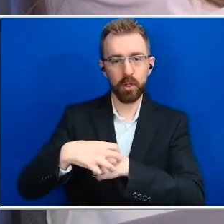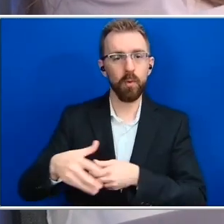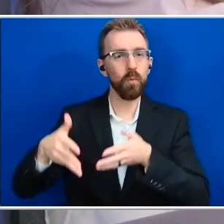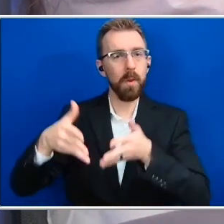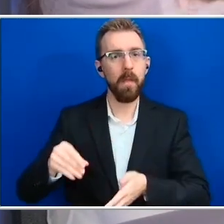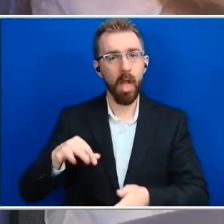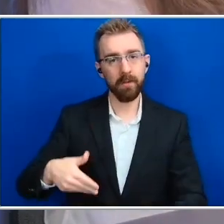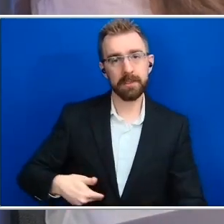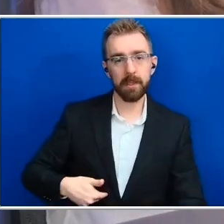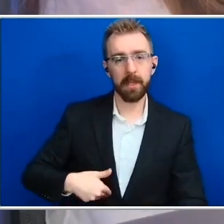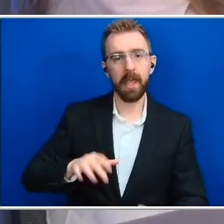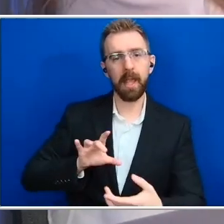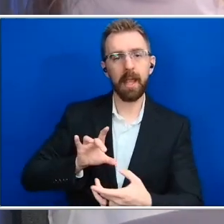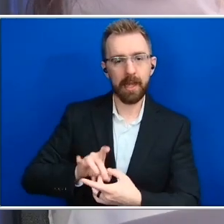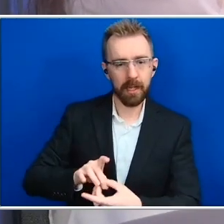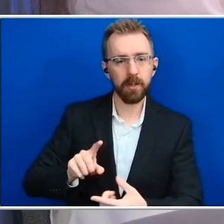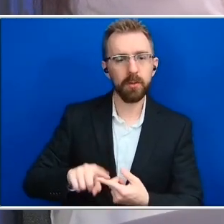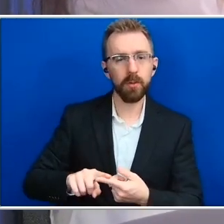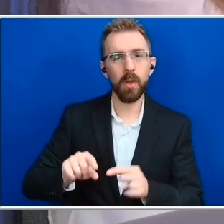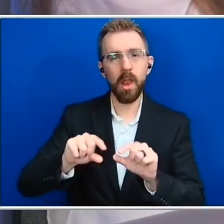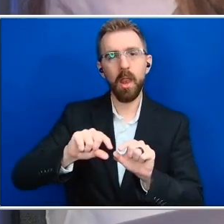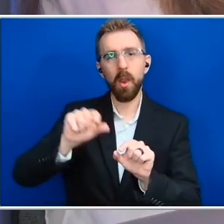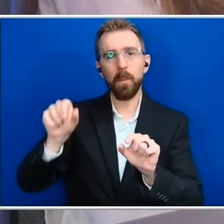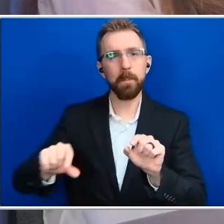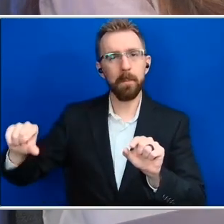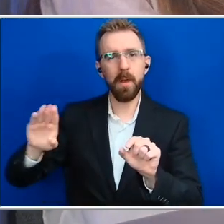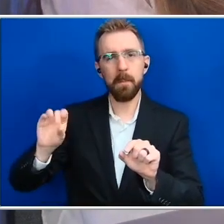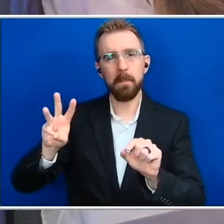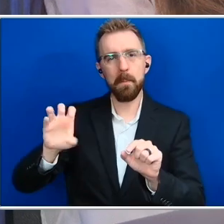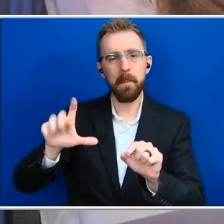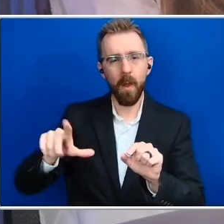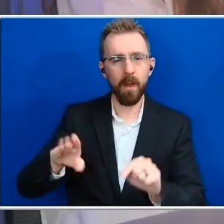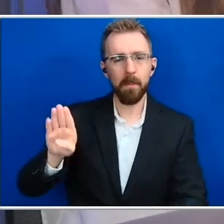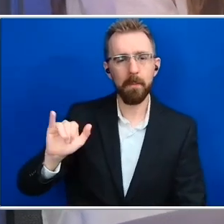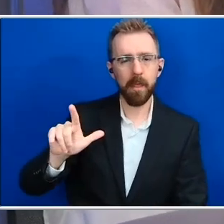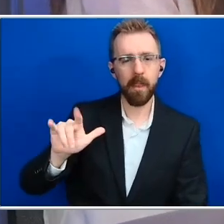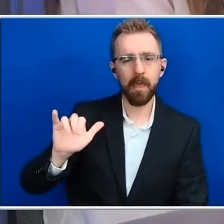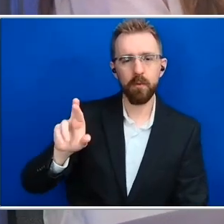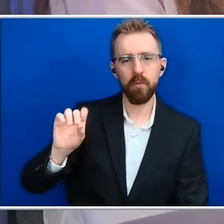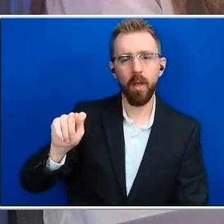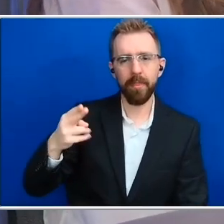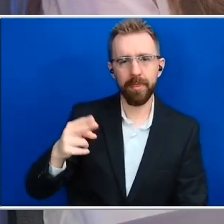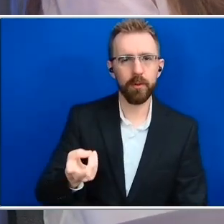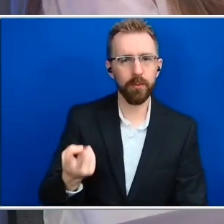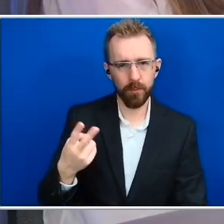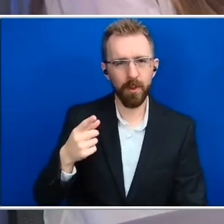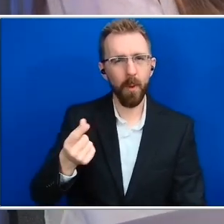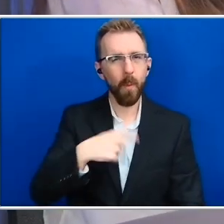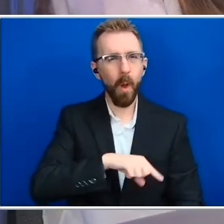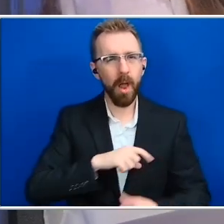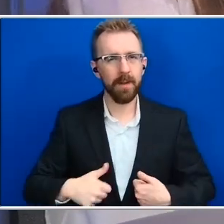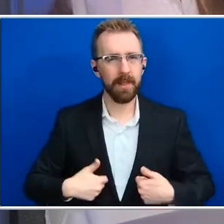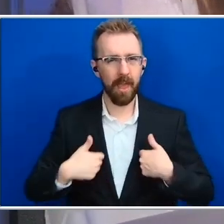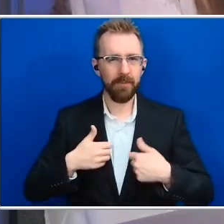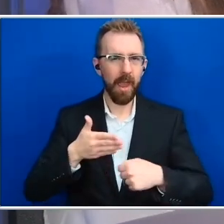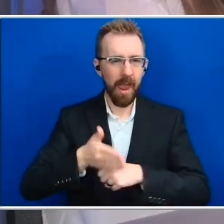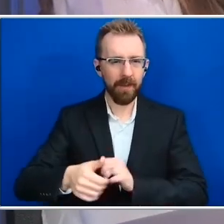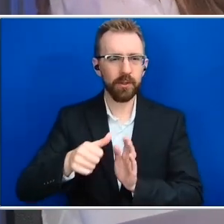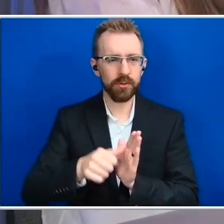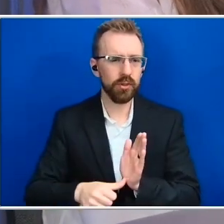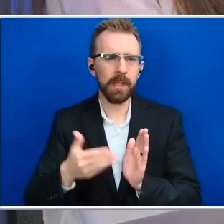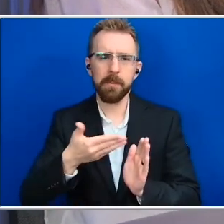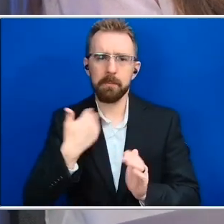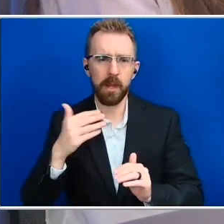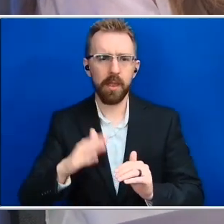a loop of the bowel. It is Billrot 2. These are quality of life after the surgery is much better than esophagectomy